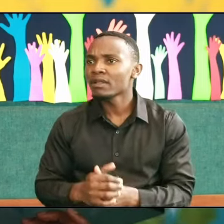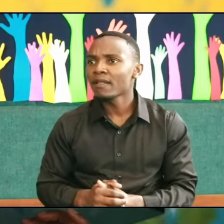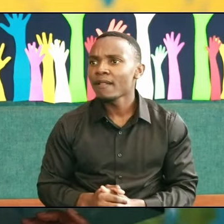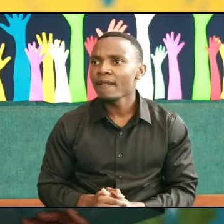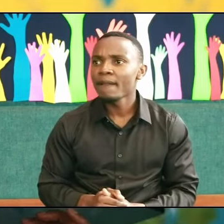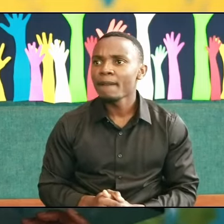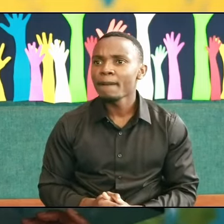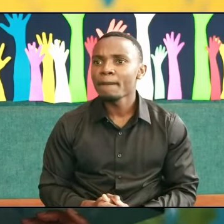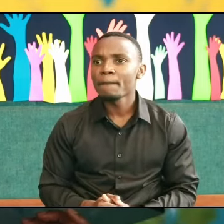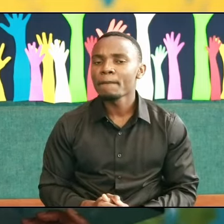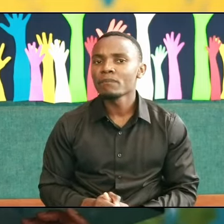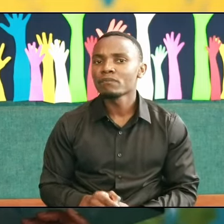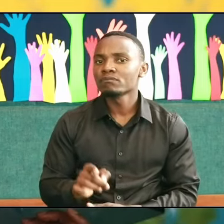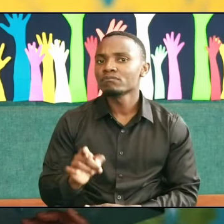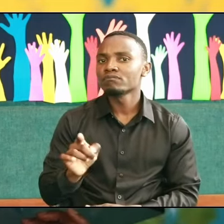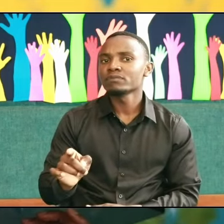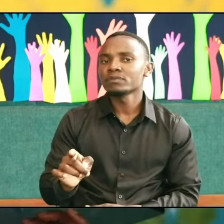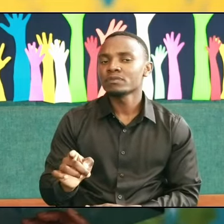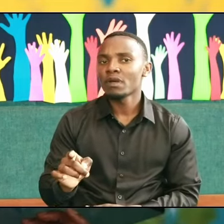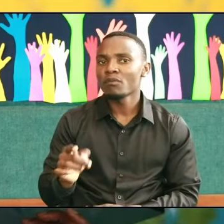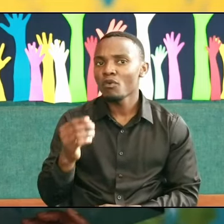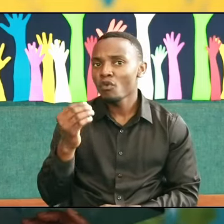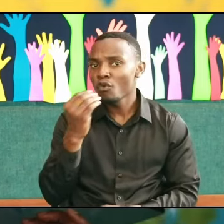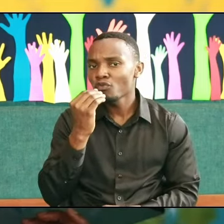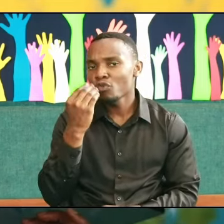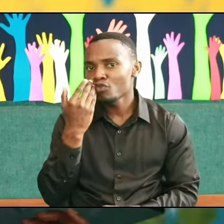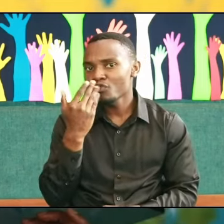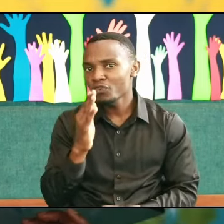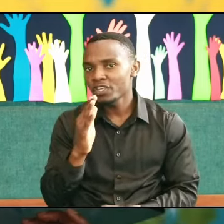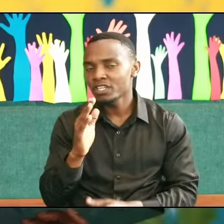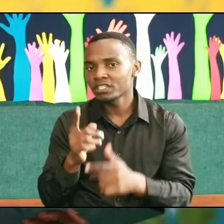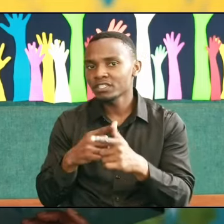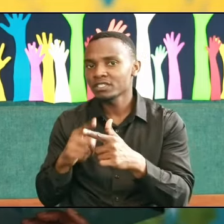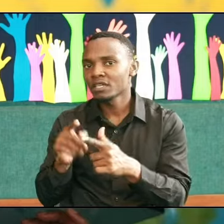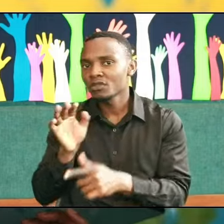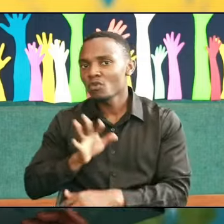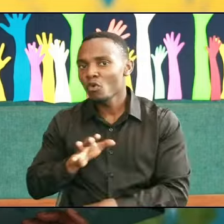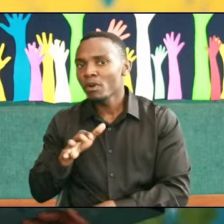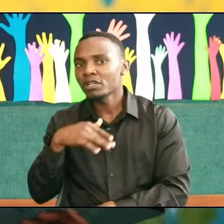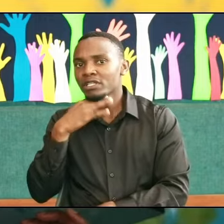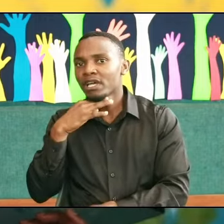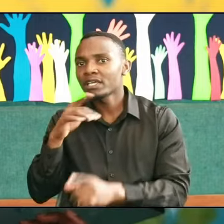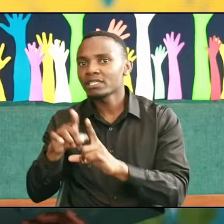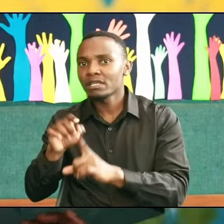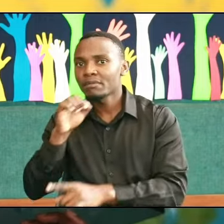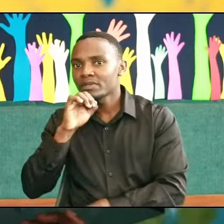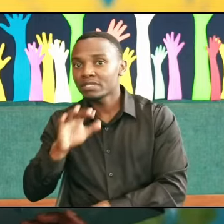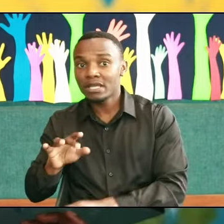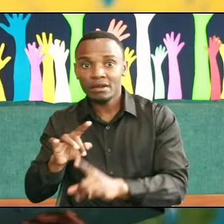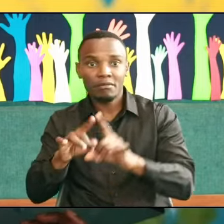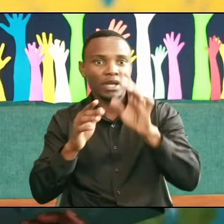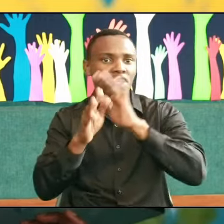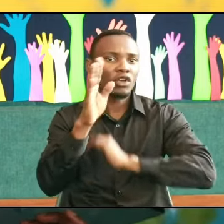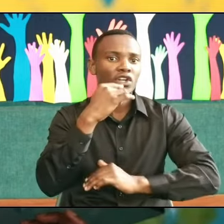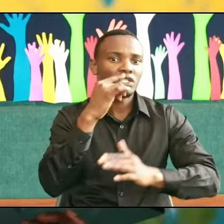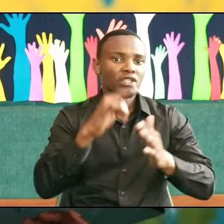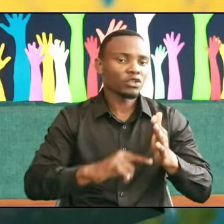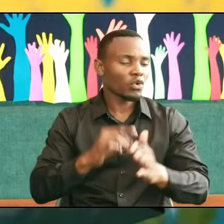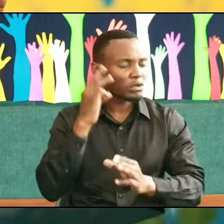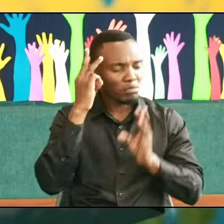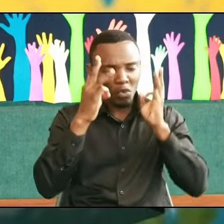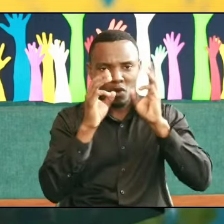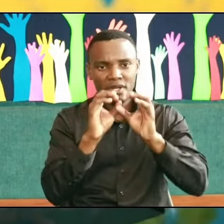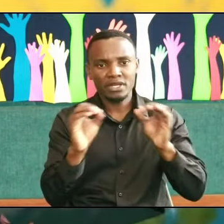The boy would die, right? And the mother would die. But God says, don't worry. I've already taken care of what? Of that